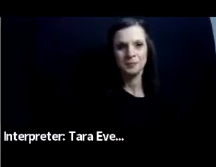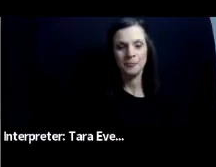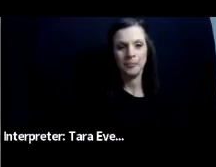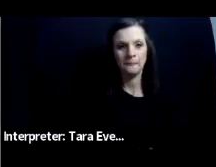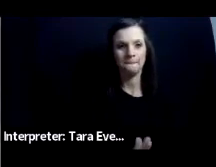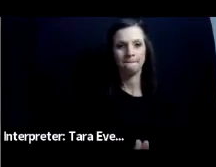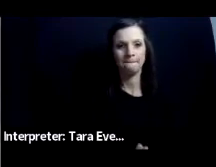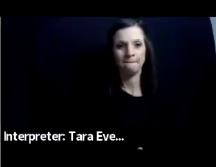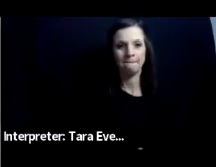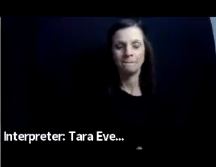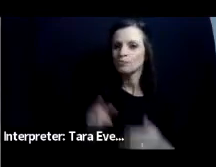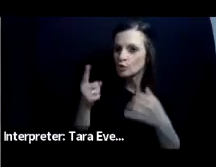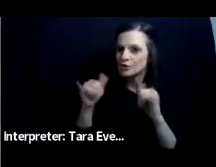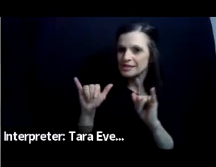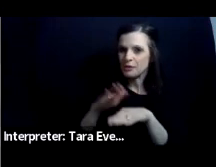You're still on mute.